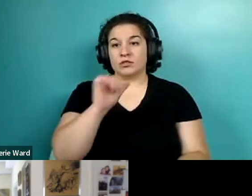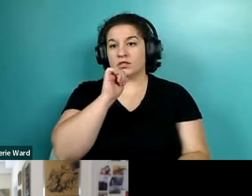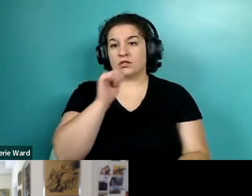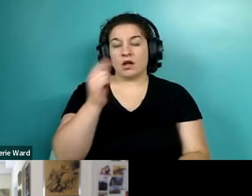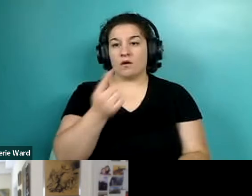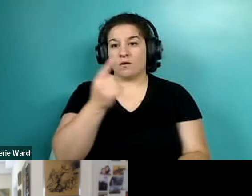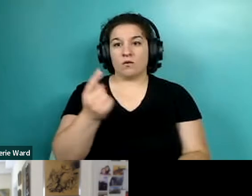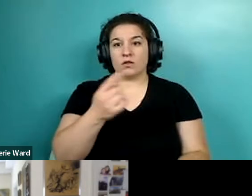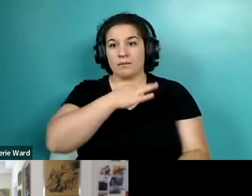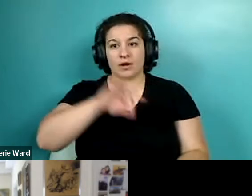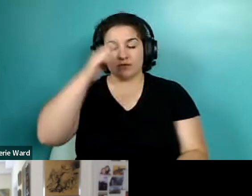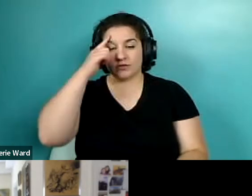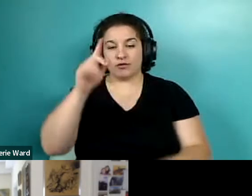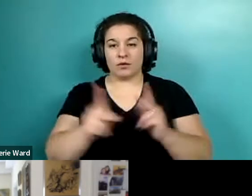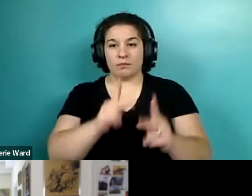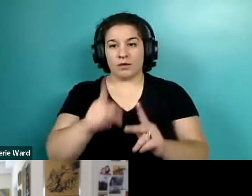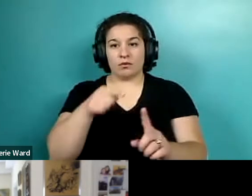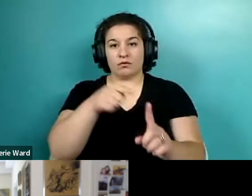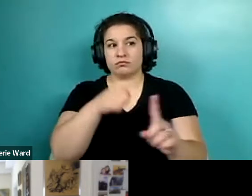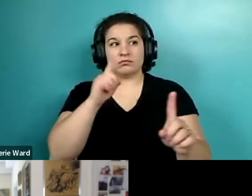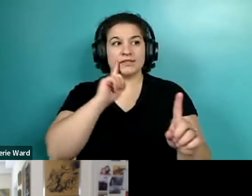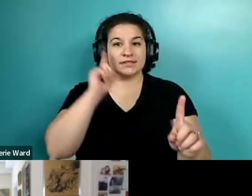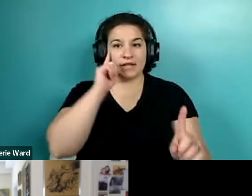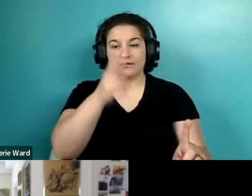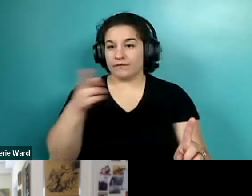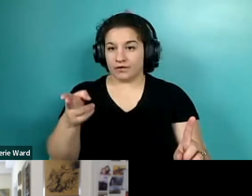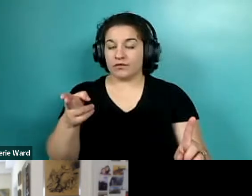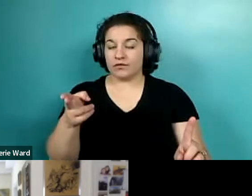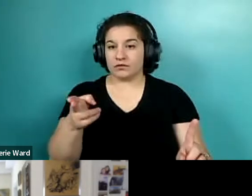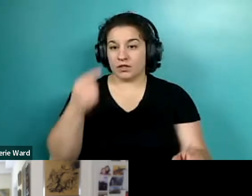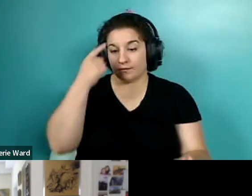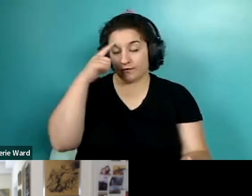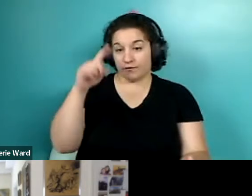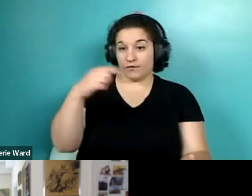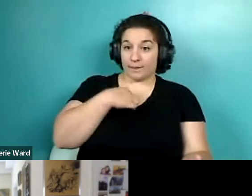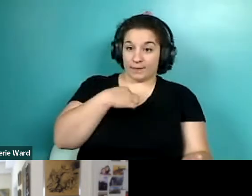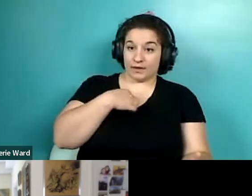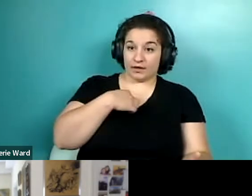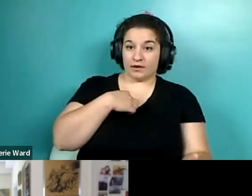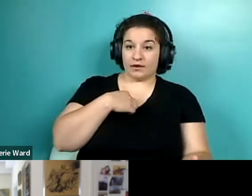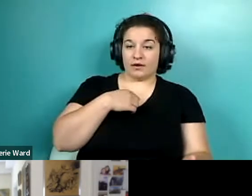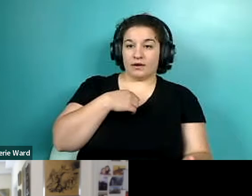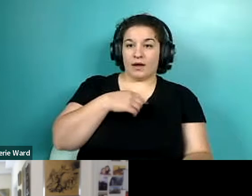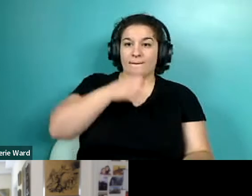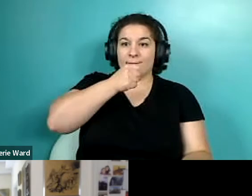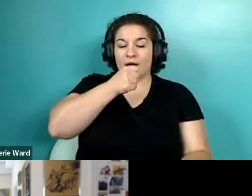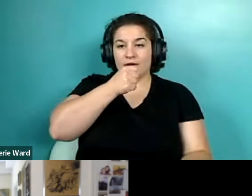for people who are deaf or hard of hearing, but, for me, because microphones are so